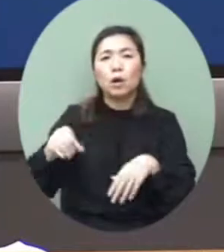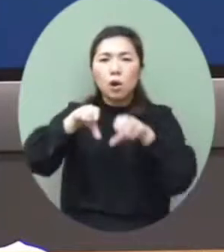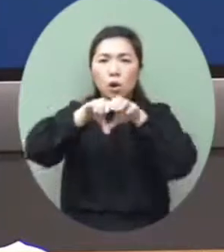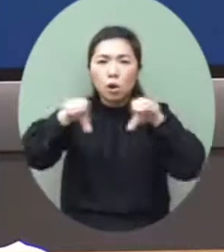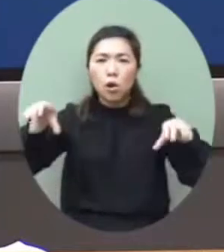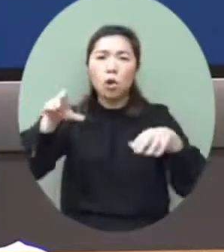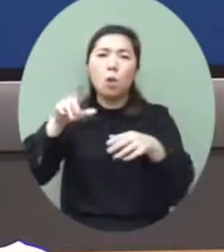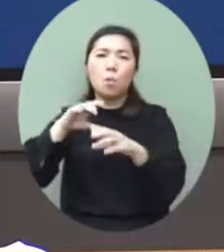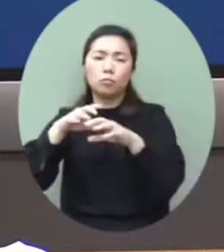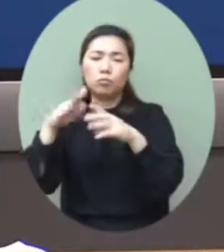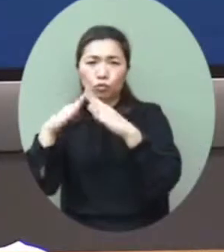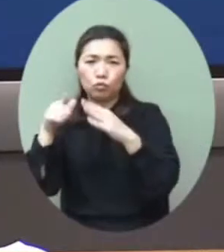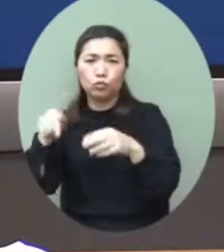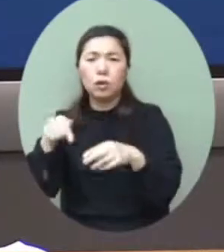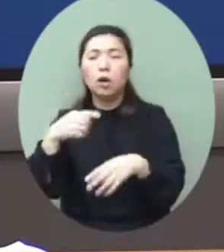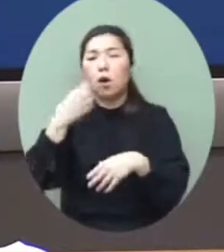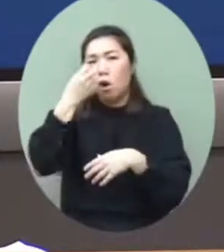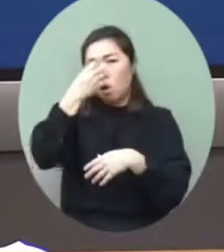cases.